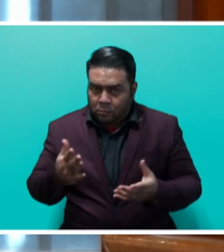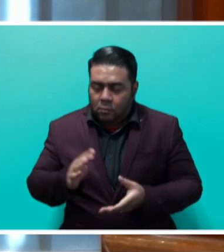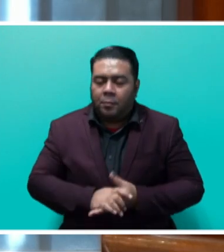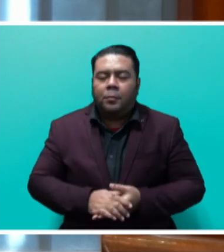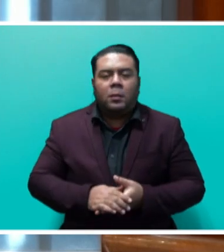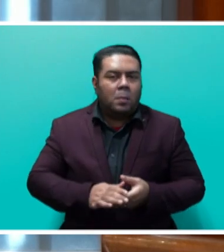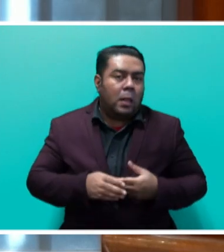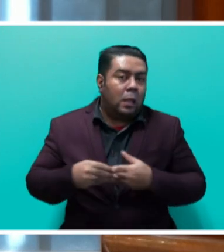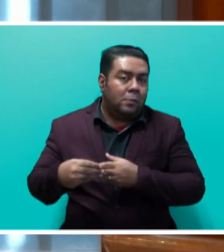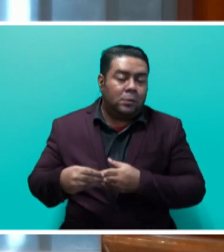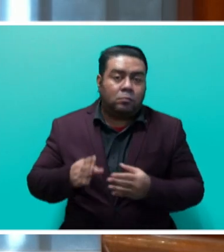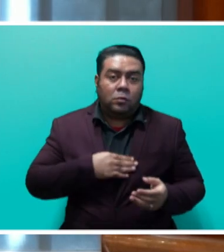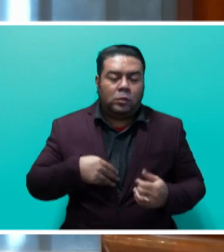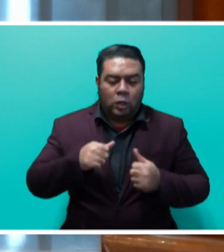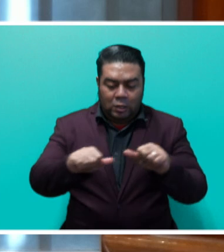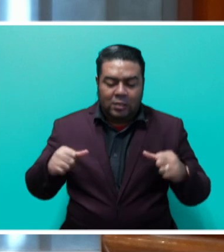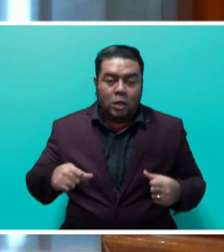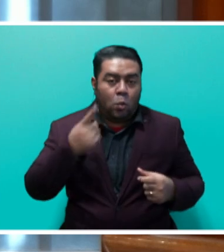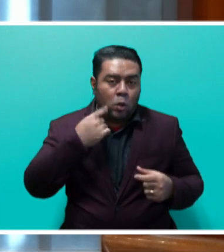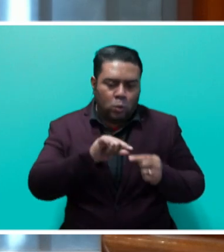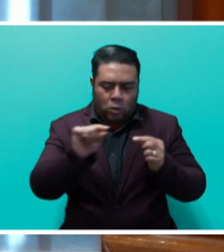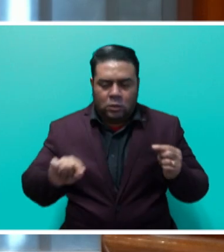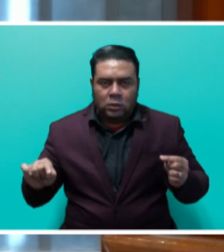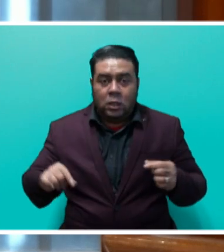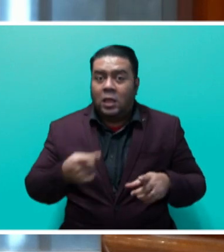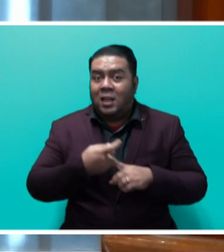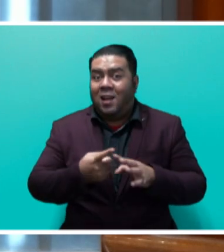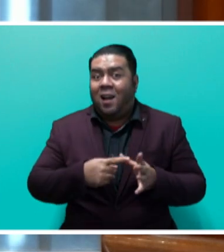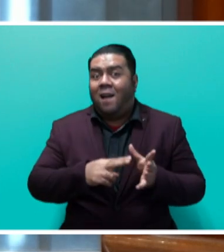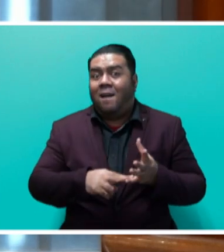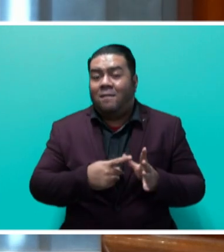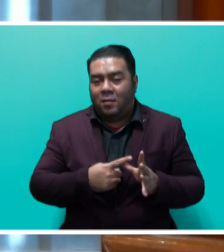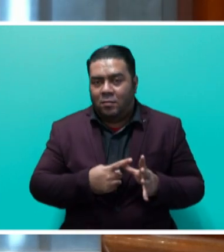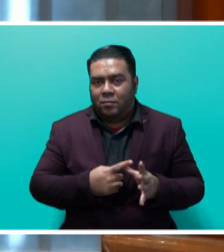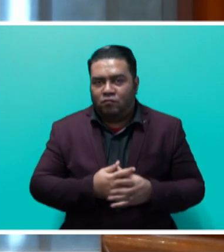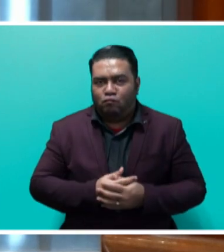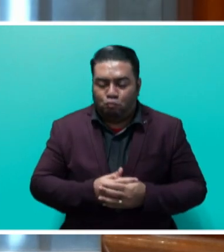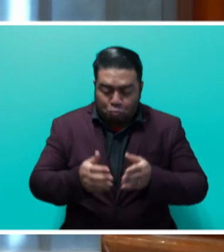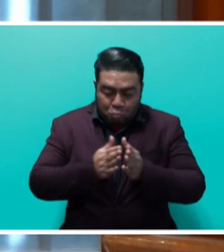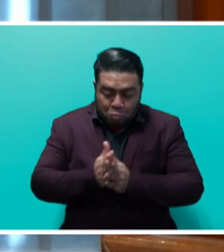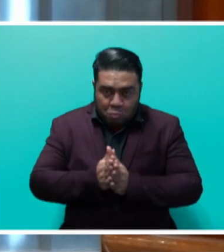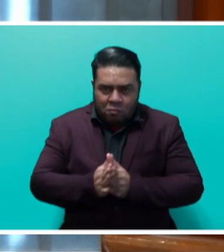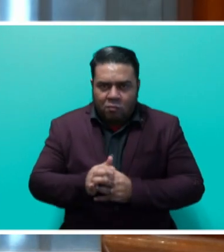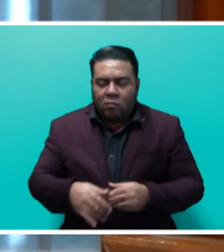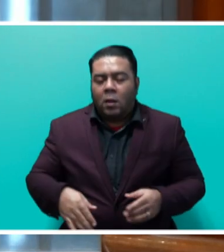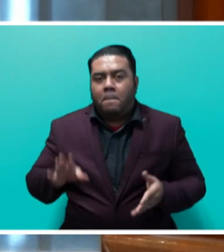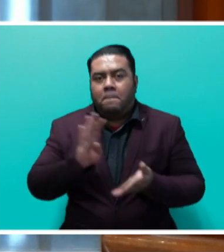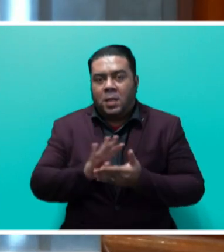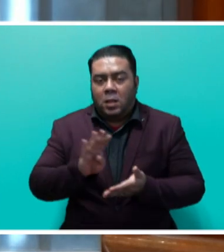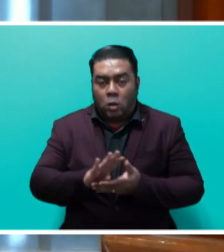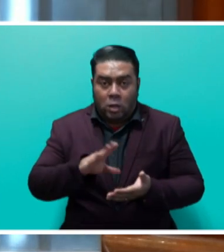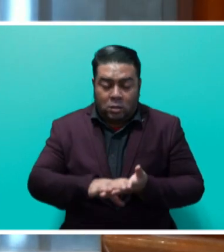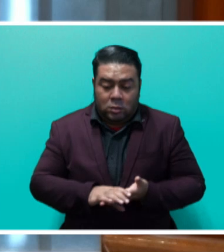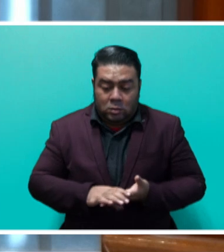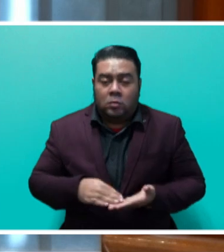Waterways. It should come as no secret that the kava industry is anticipated to be a billion-dollar industry in the